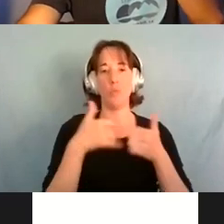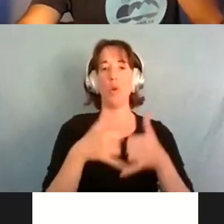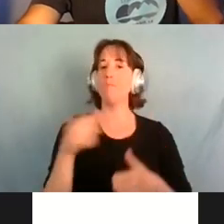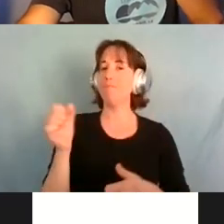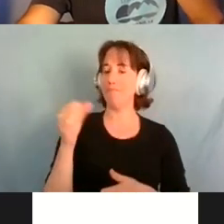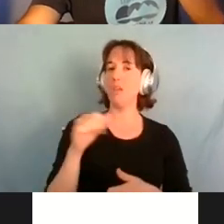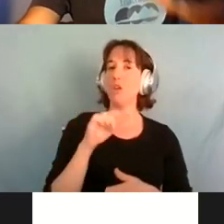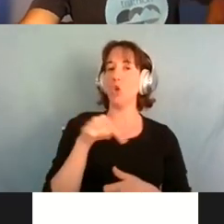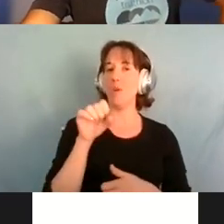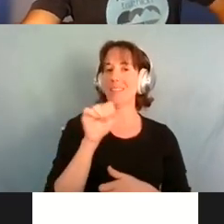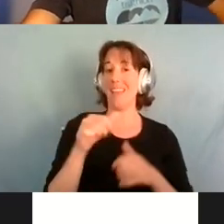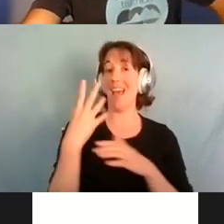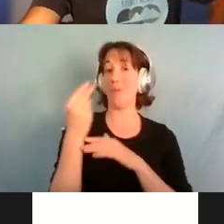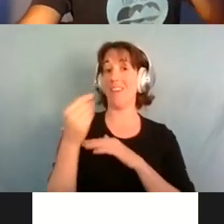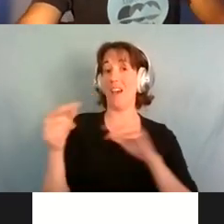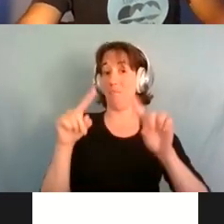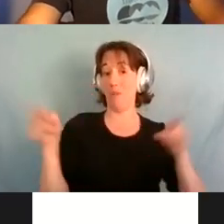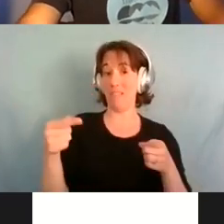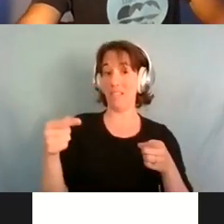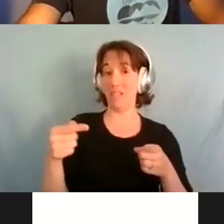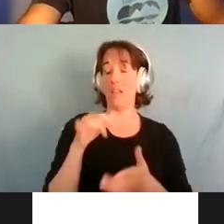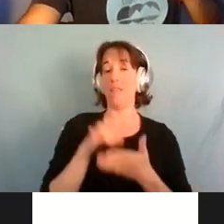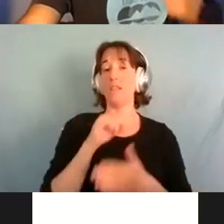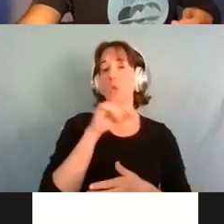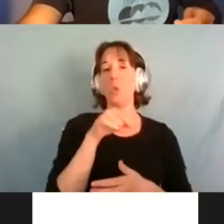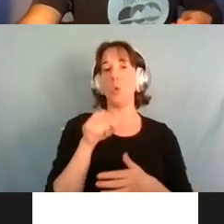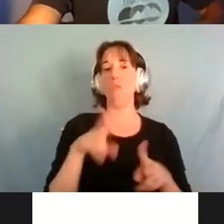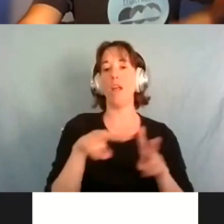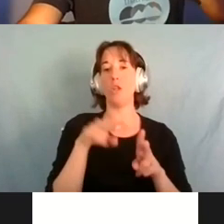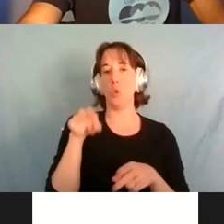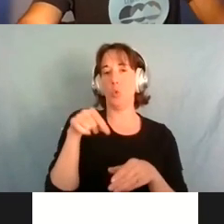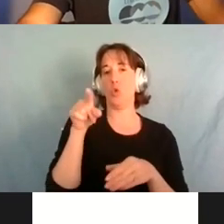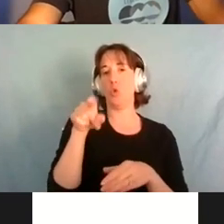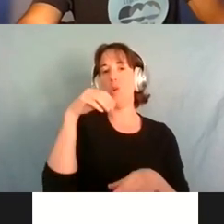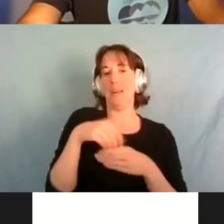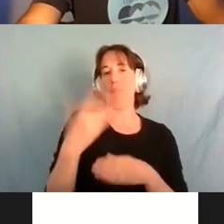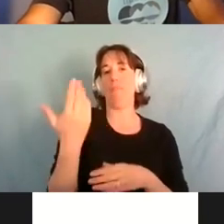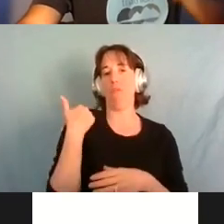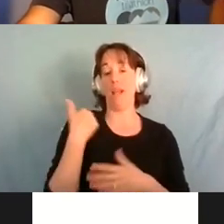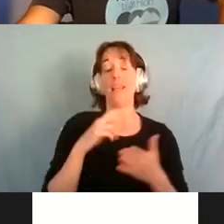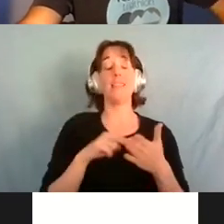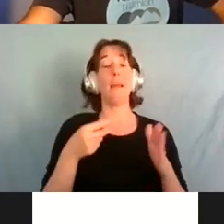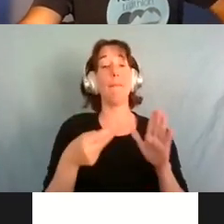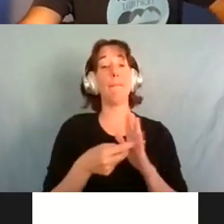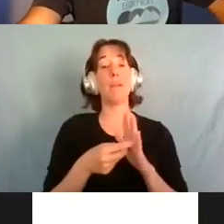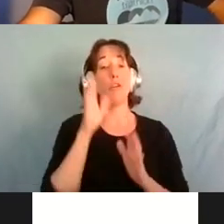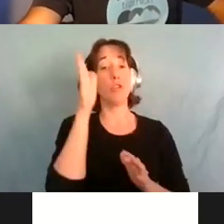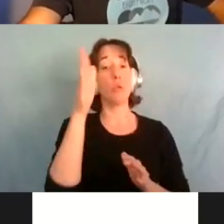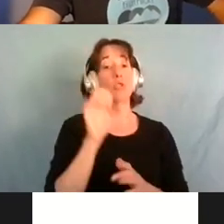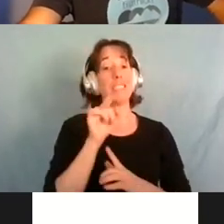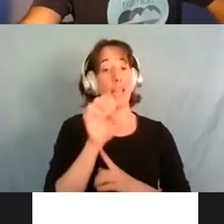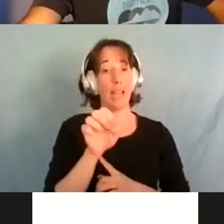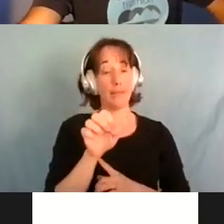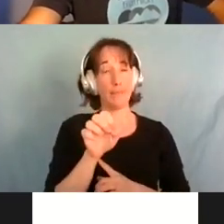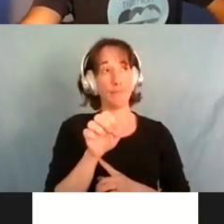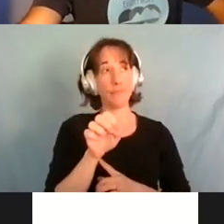the Q value you were in previously. So that means your future state is